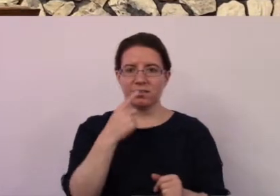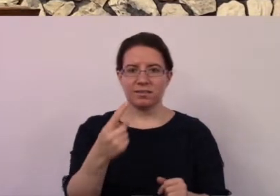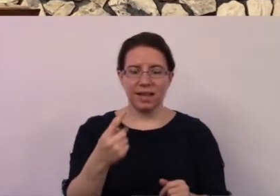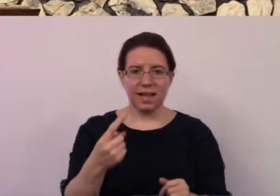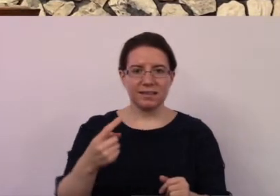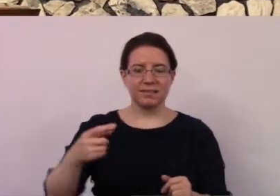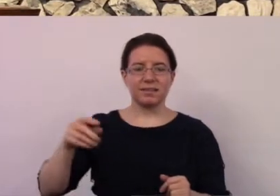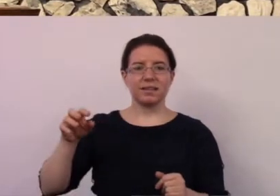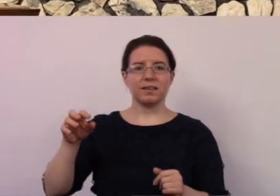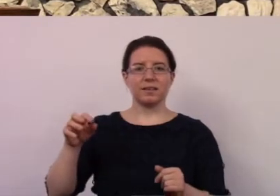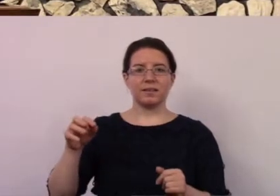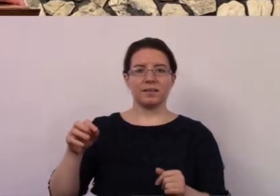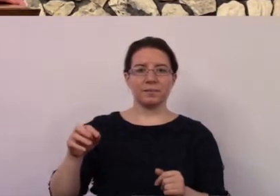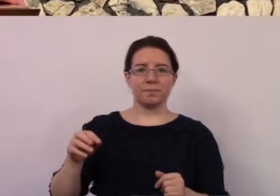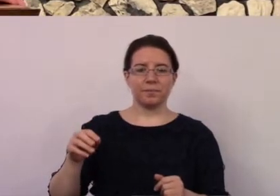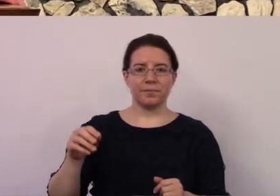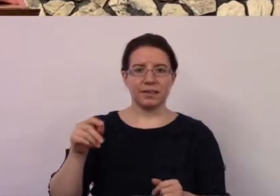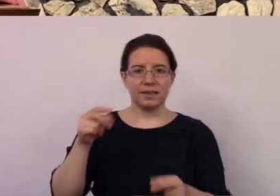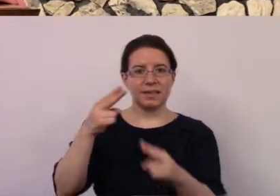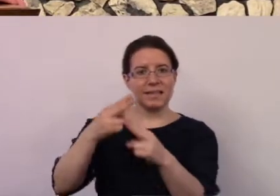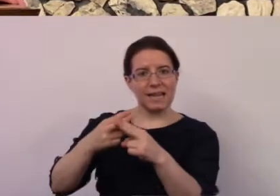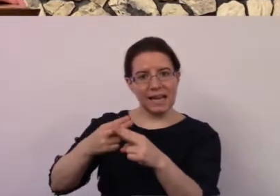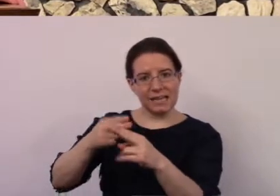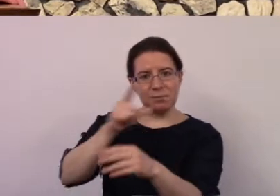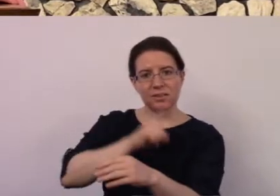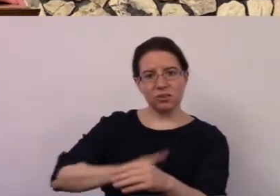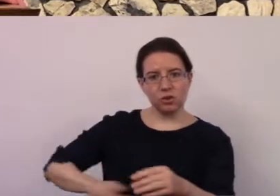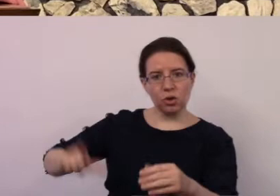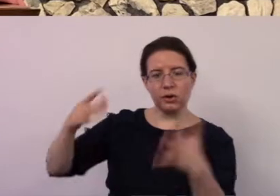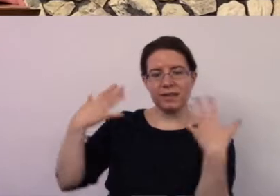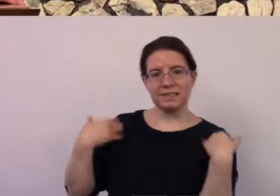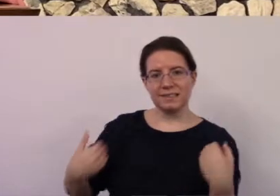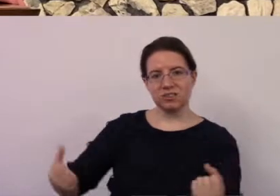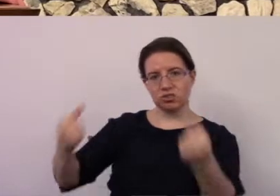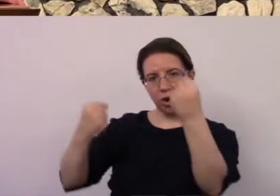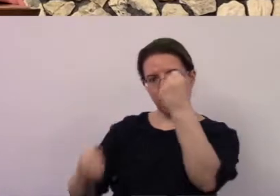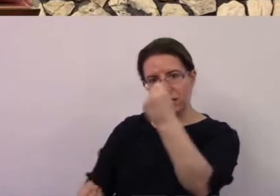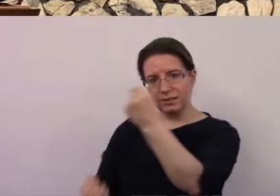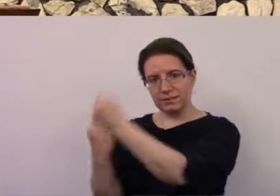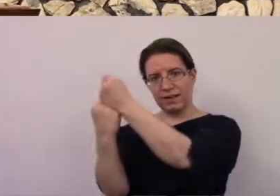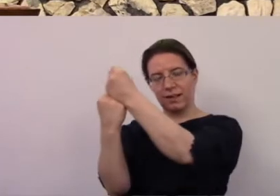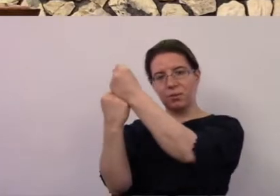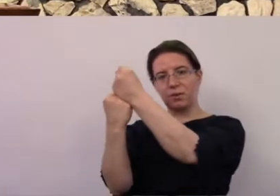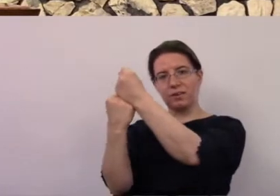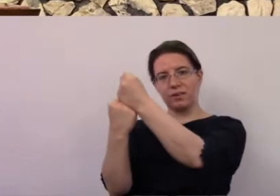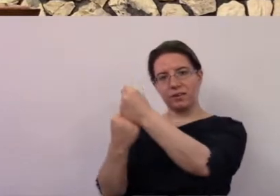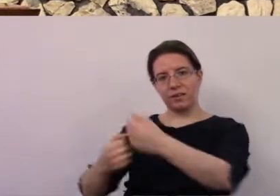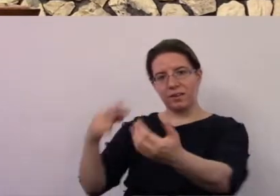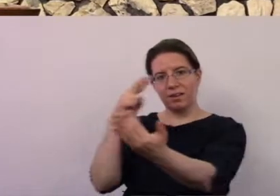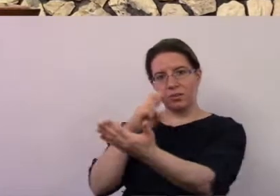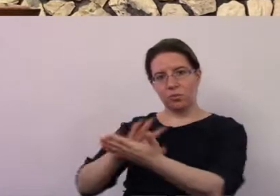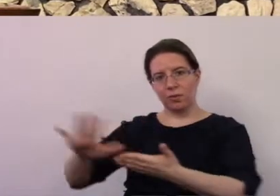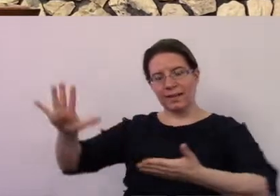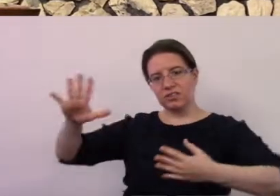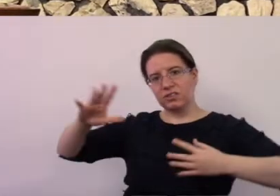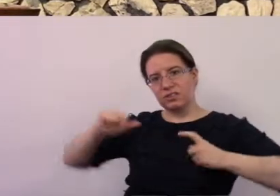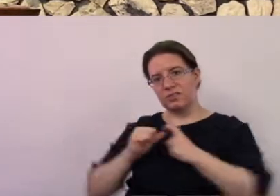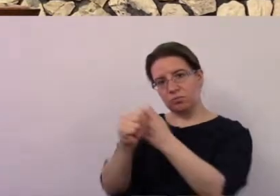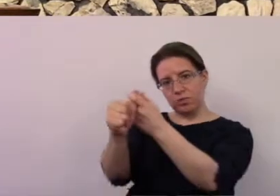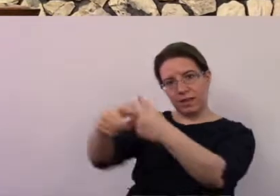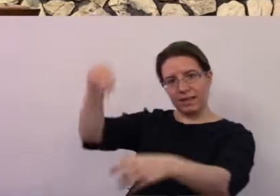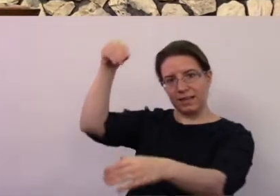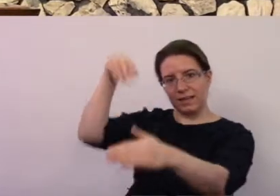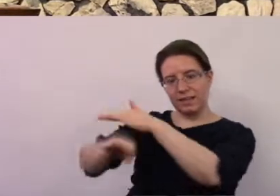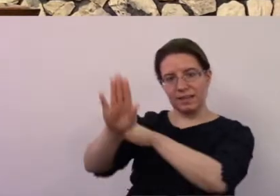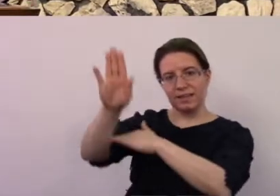Testament says that in Proverbs 18 and 10, the name of the Lord is a